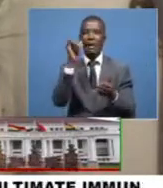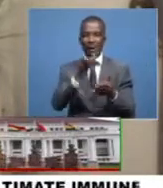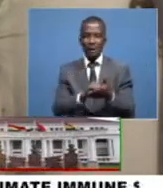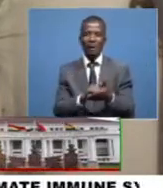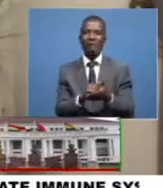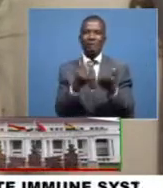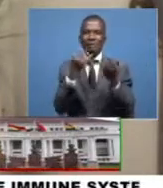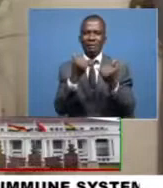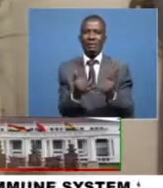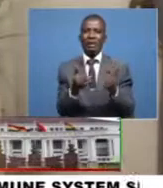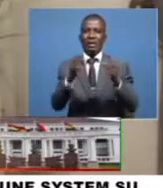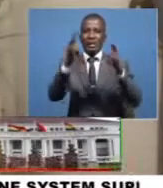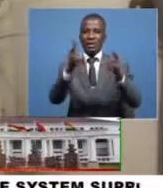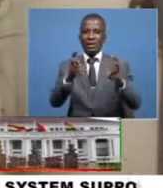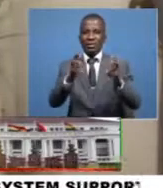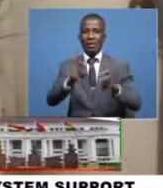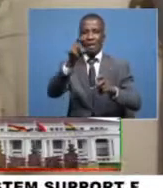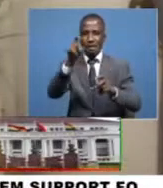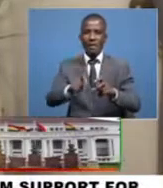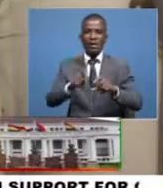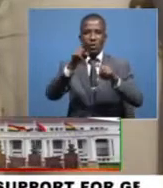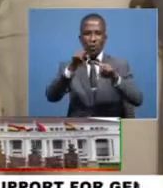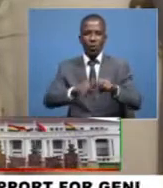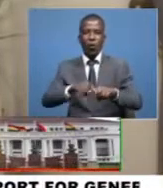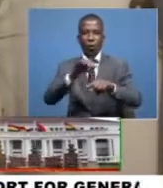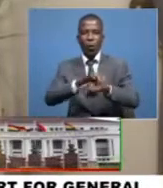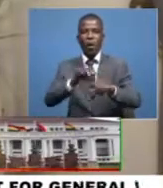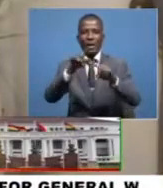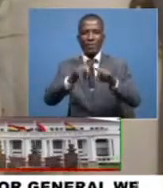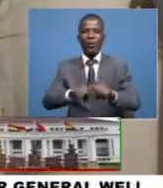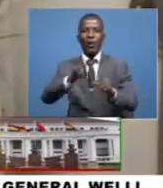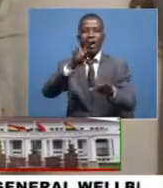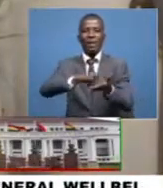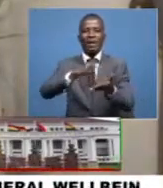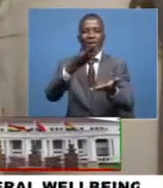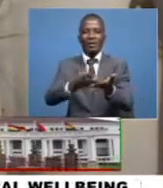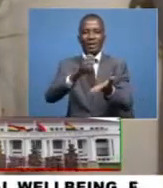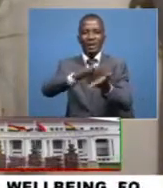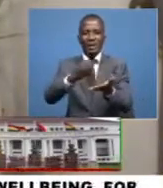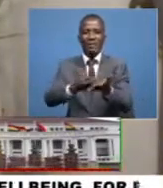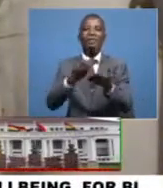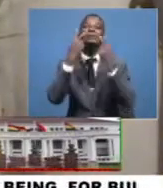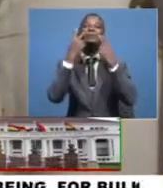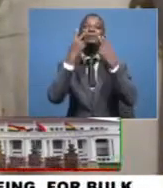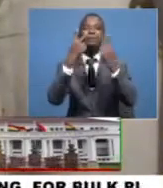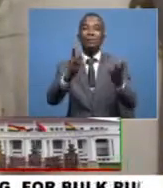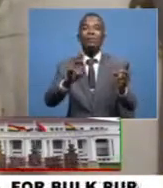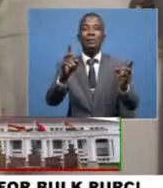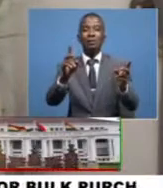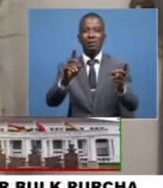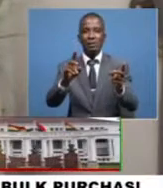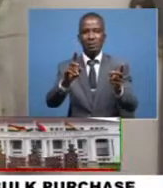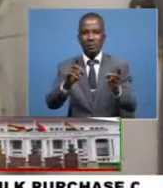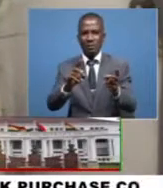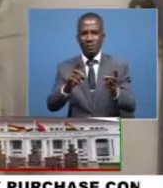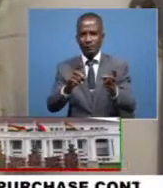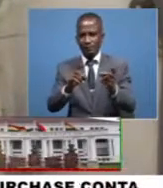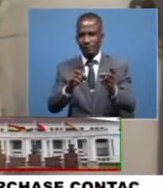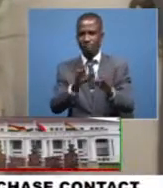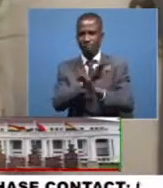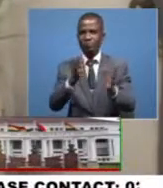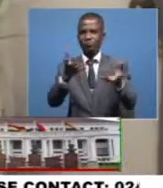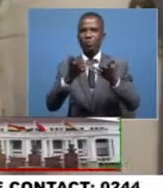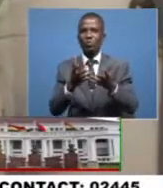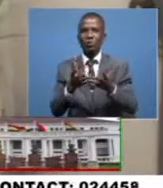essentially their case should stand or fall on the basis of the evidence that's before the courts right now, and they choose not to adduce